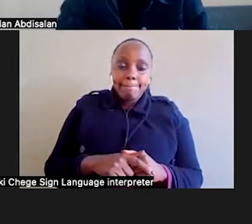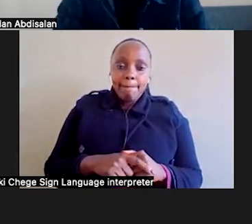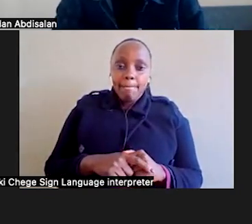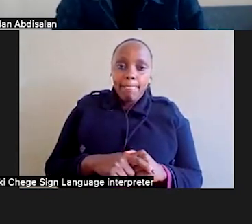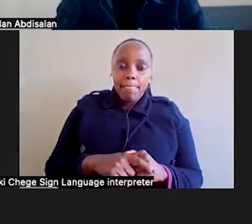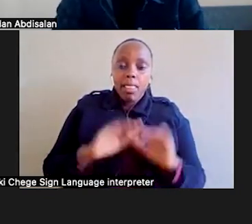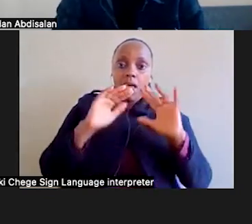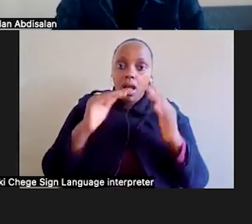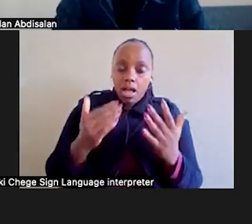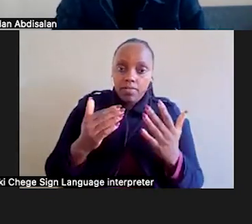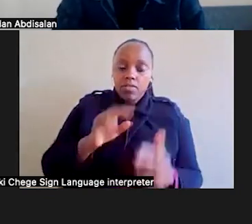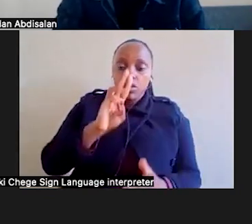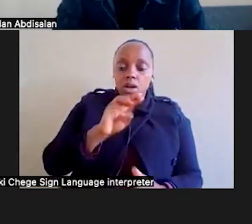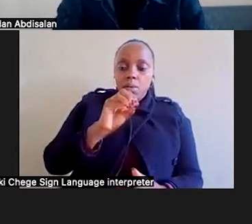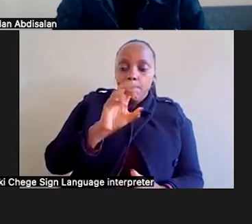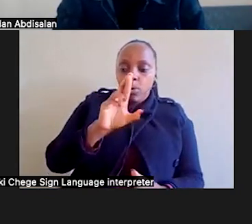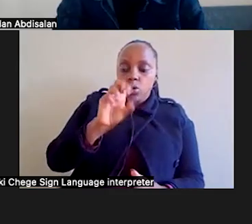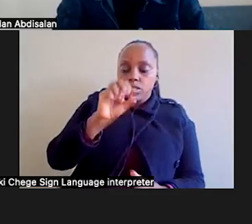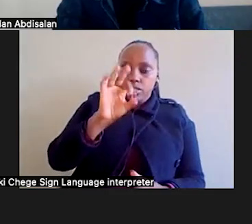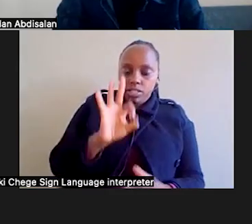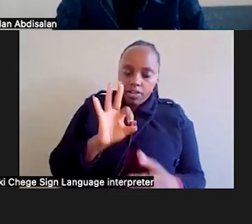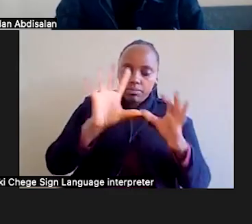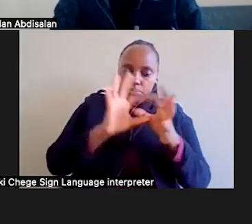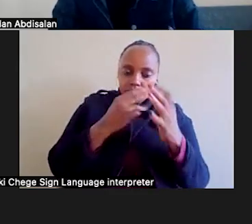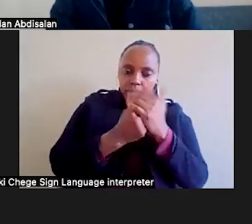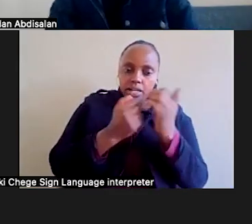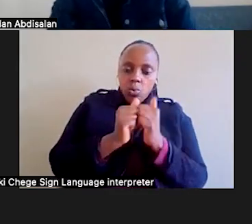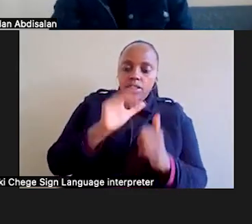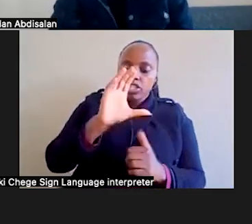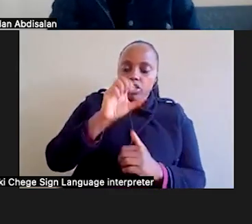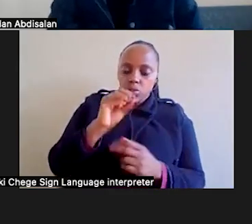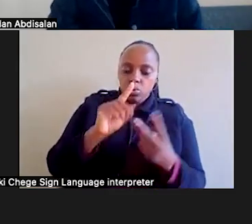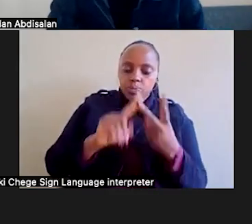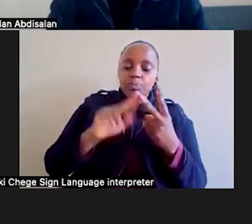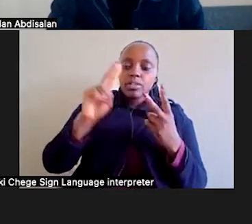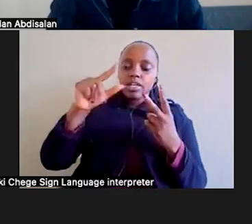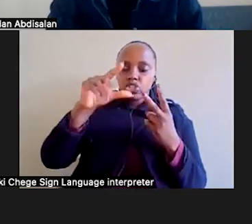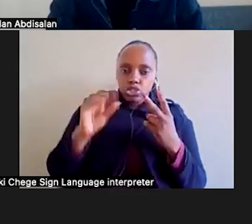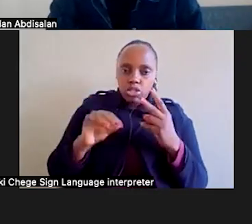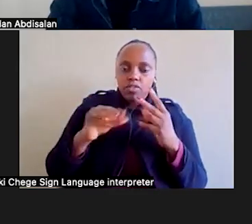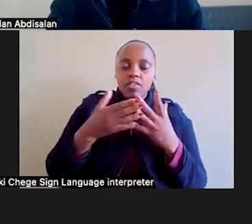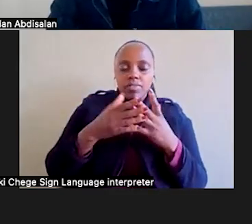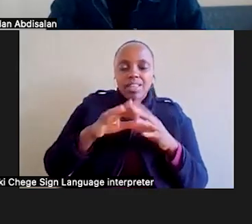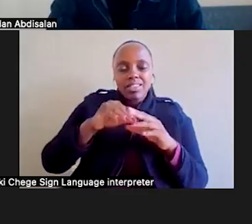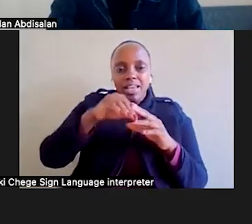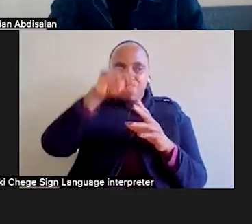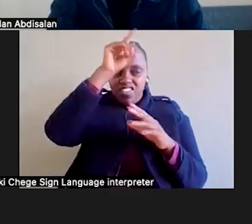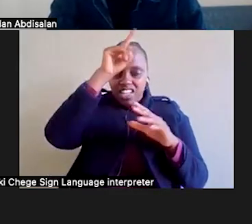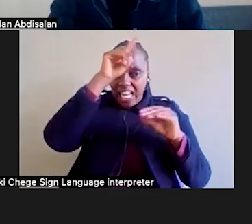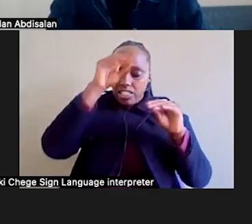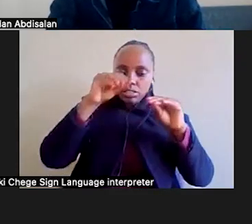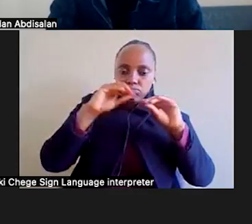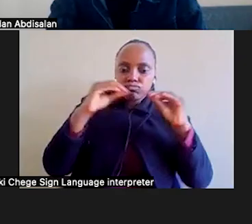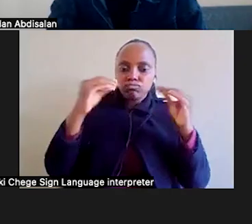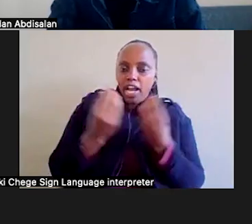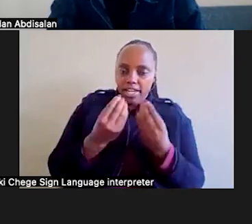How does MolSAF partner with CSOs, NGOs, grassroots organizations in Somaliland